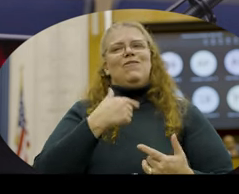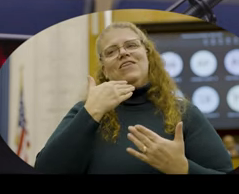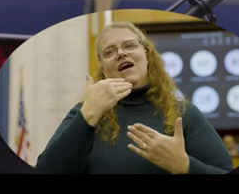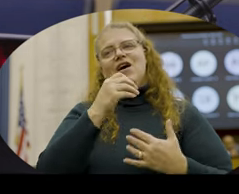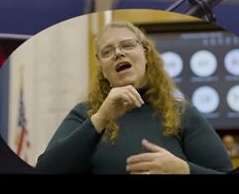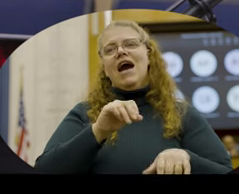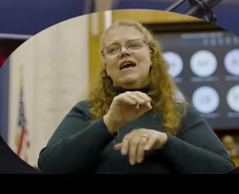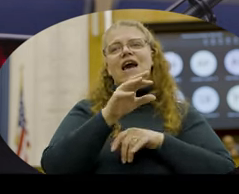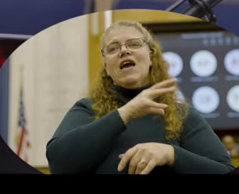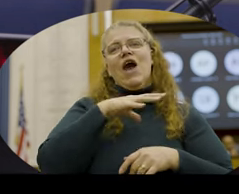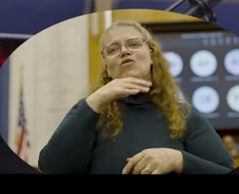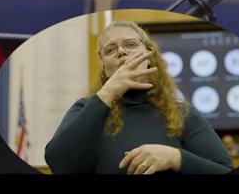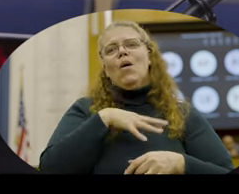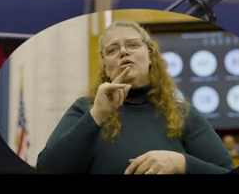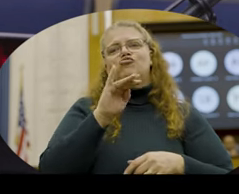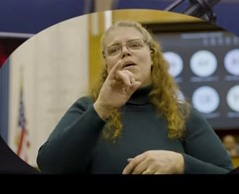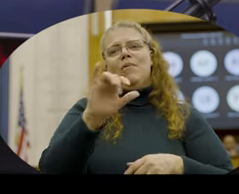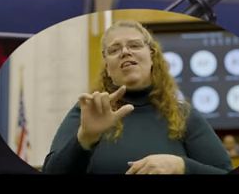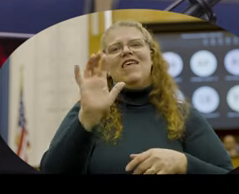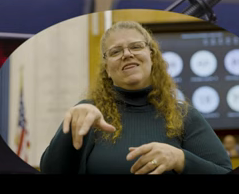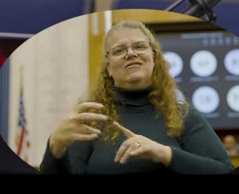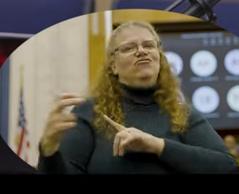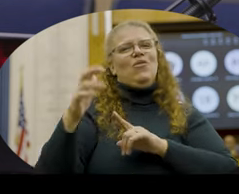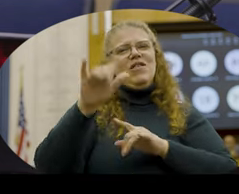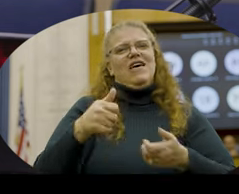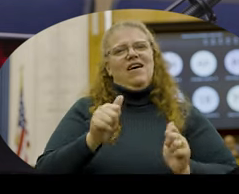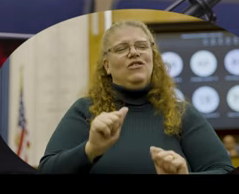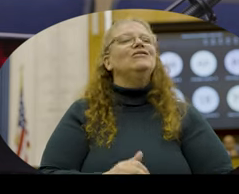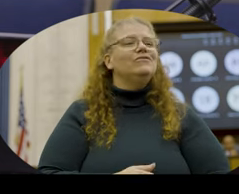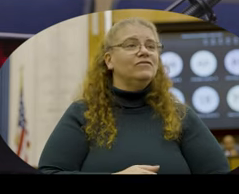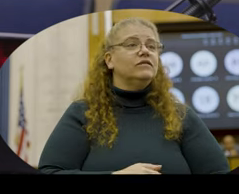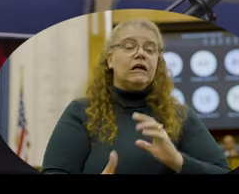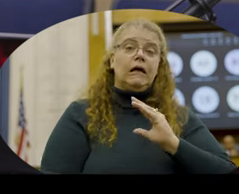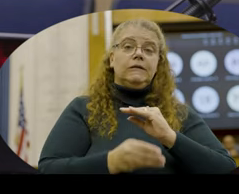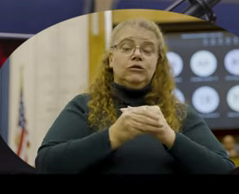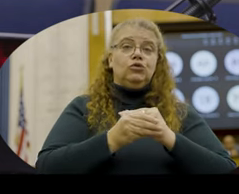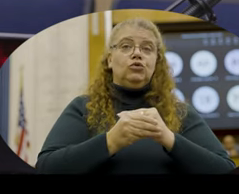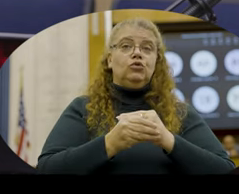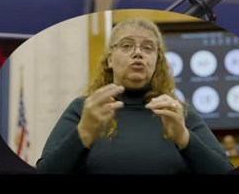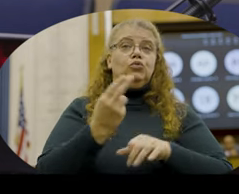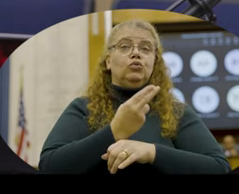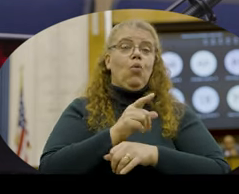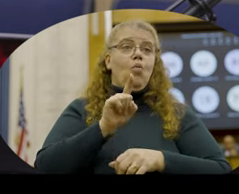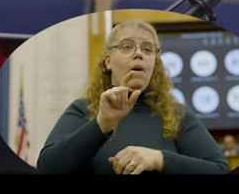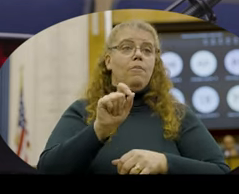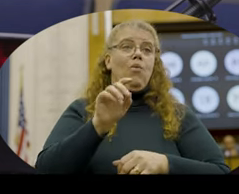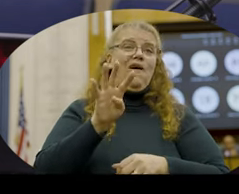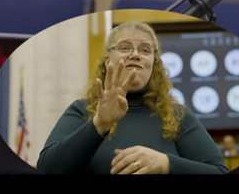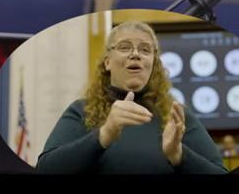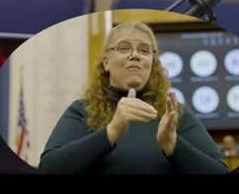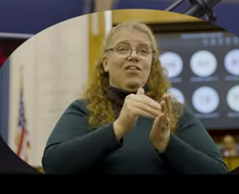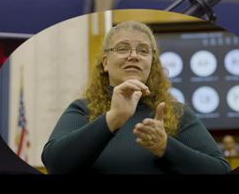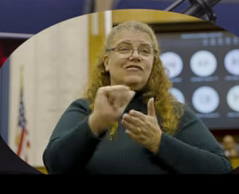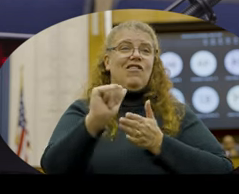Councilwoman Trammell for being a champion of this effort. Additionally, using $1.4